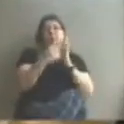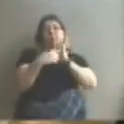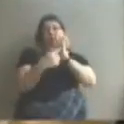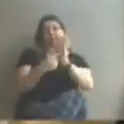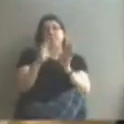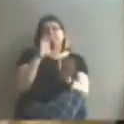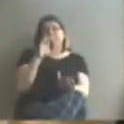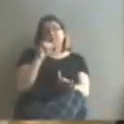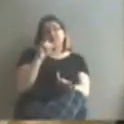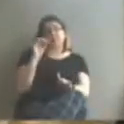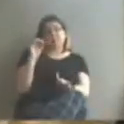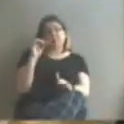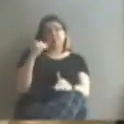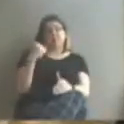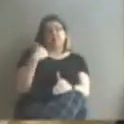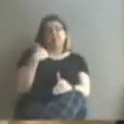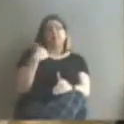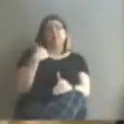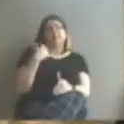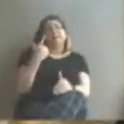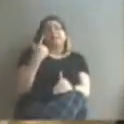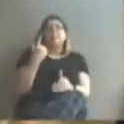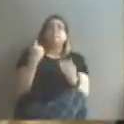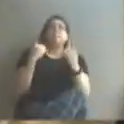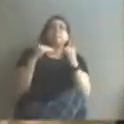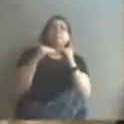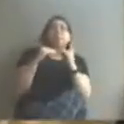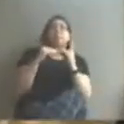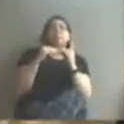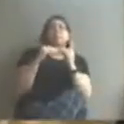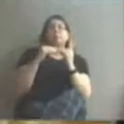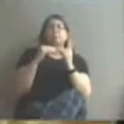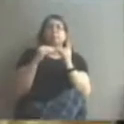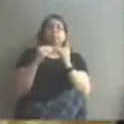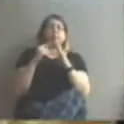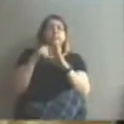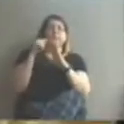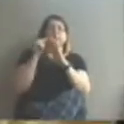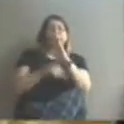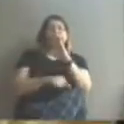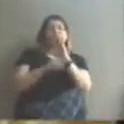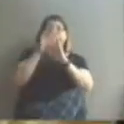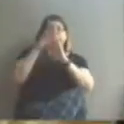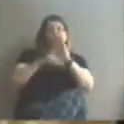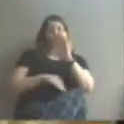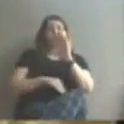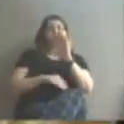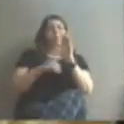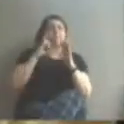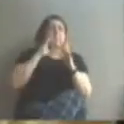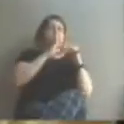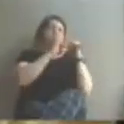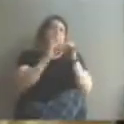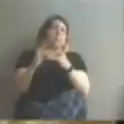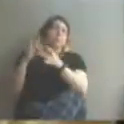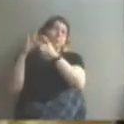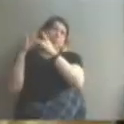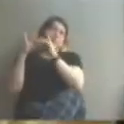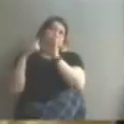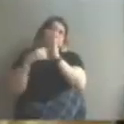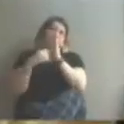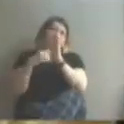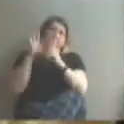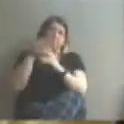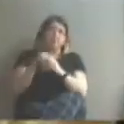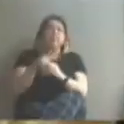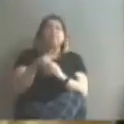the CAO has a bit more robust portfolio, if you will, to help build a coherence model. Embedded in that